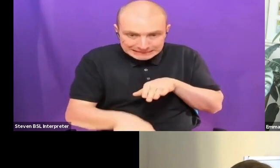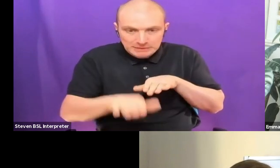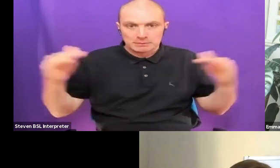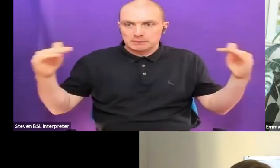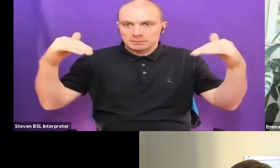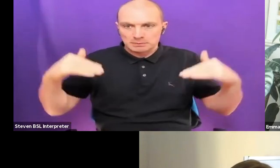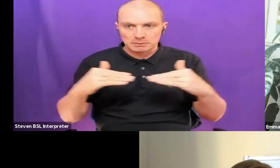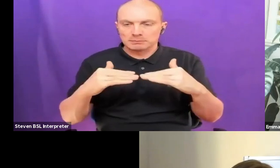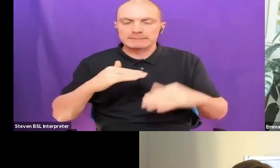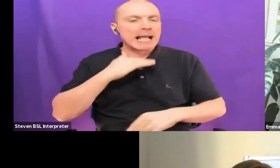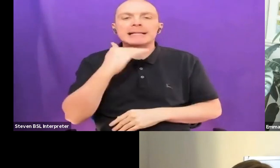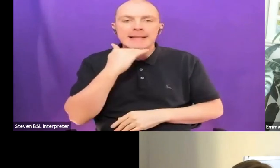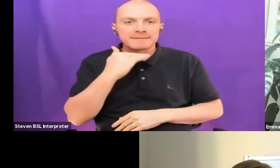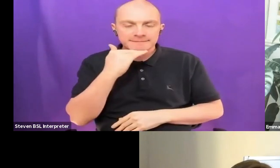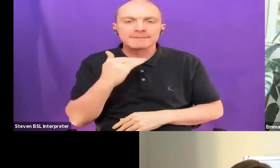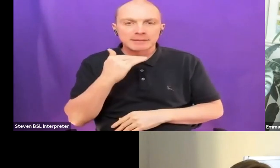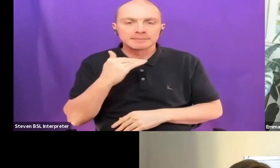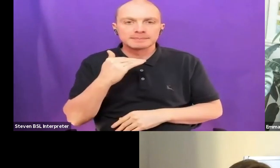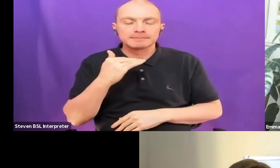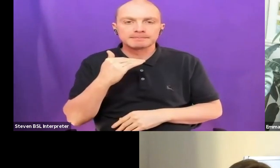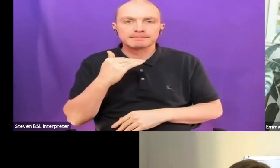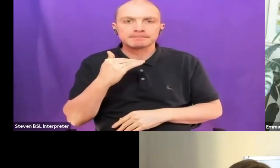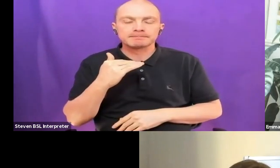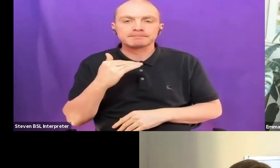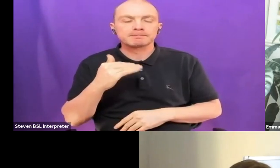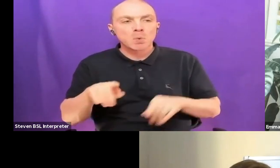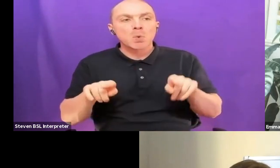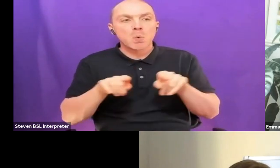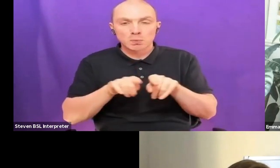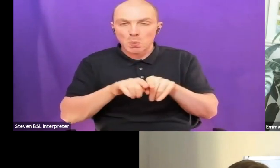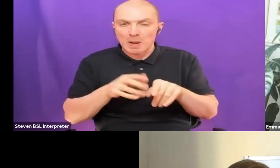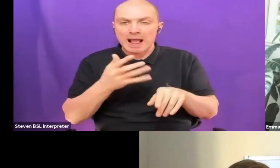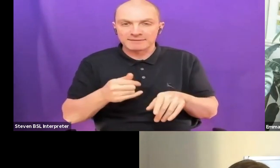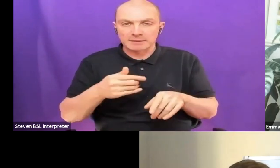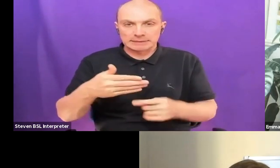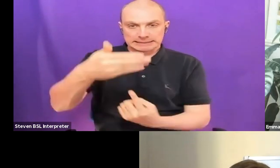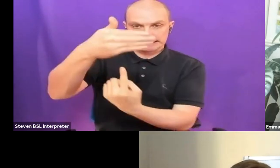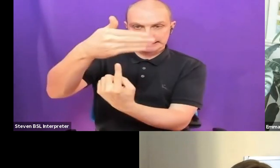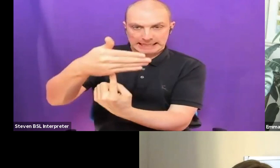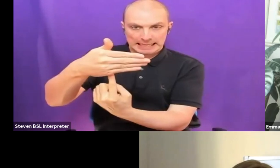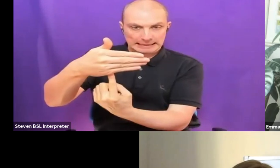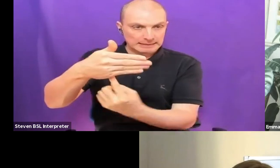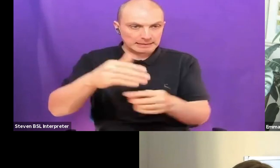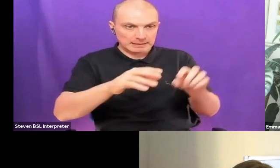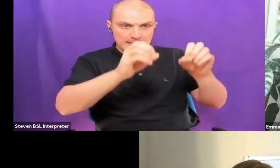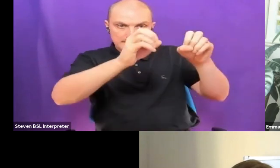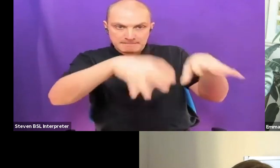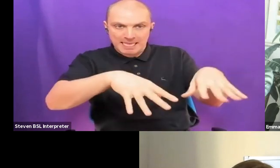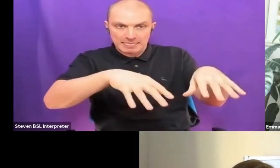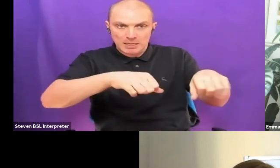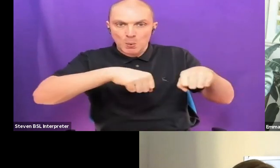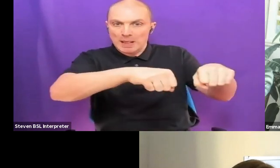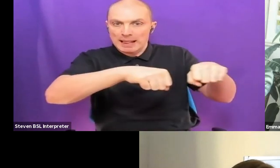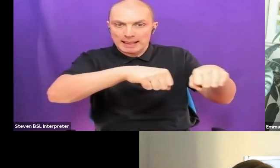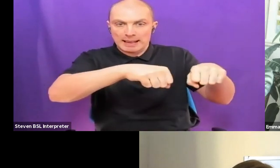obstructions also posed a problem around A-boards, bollards, wheelie bins, cafe furniture, and this